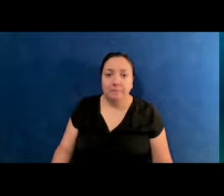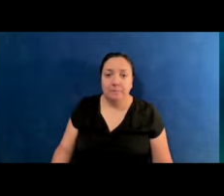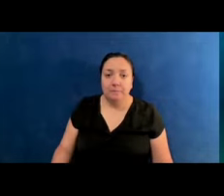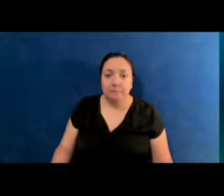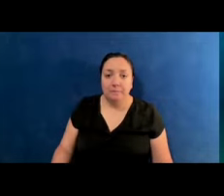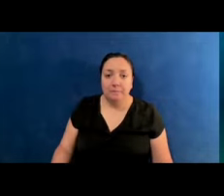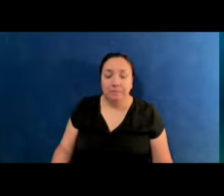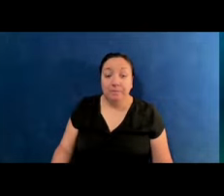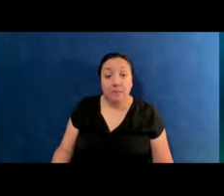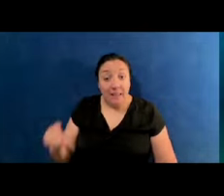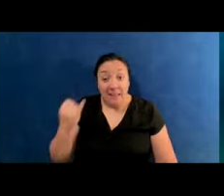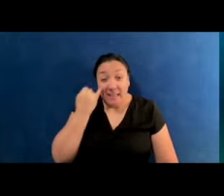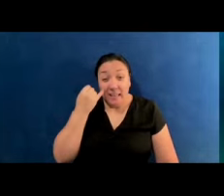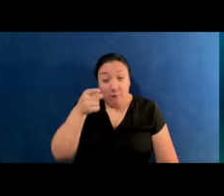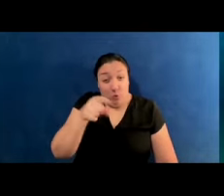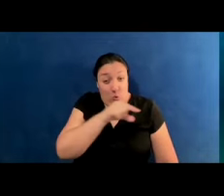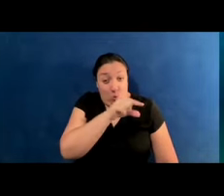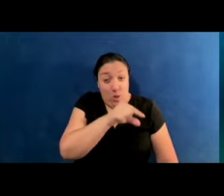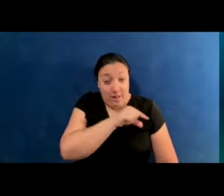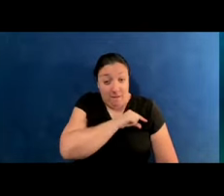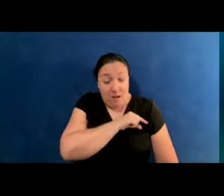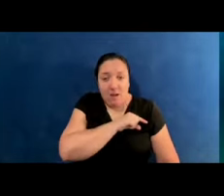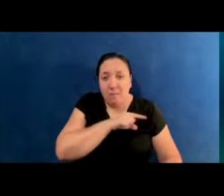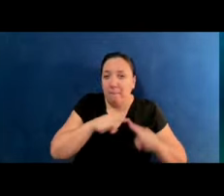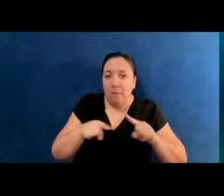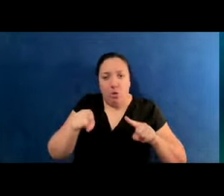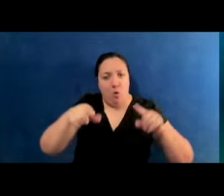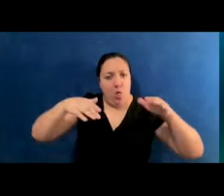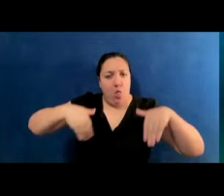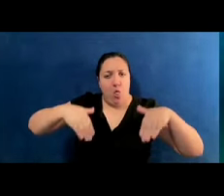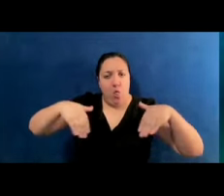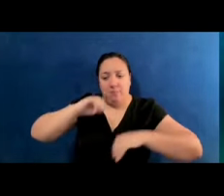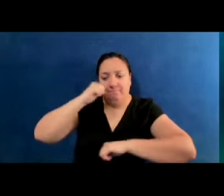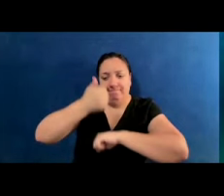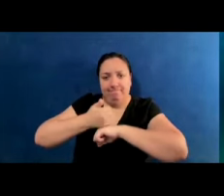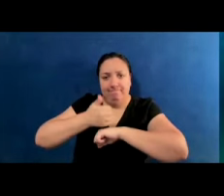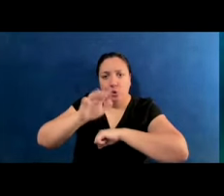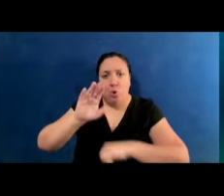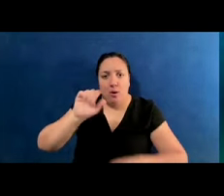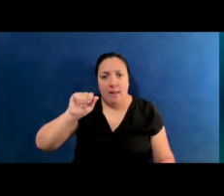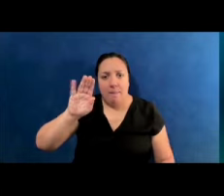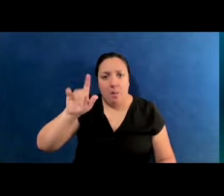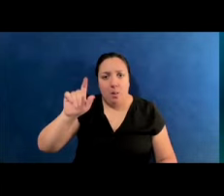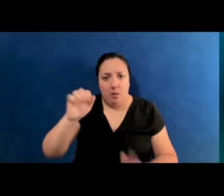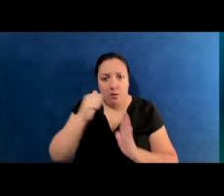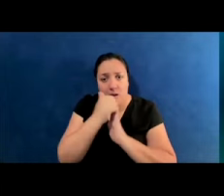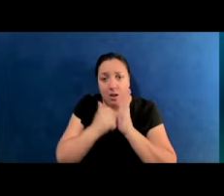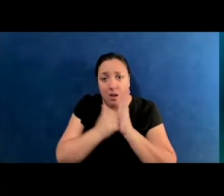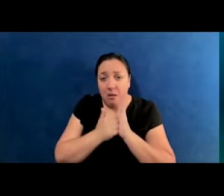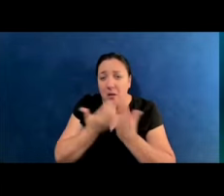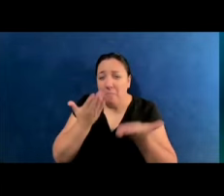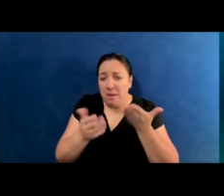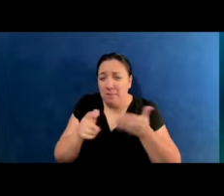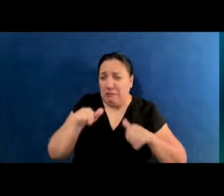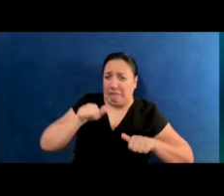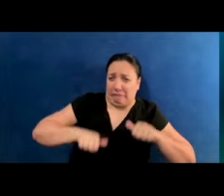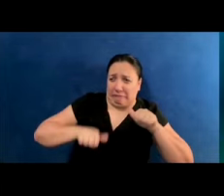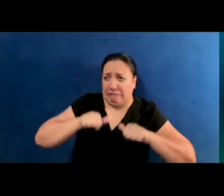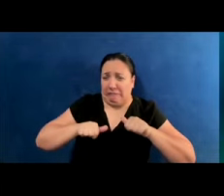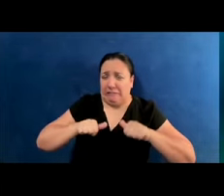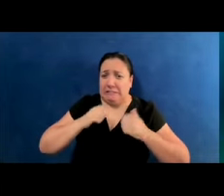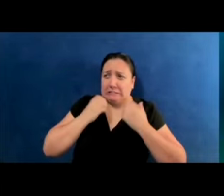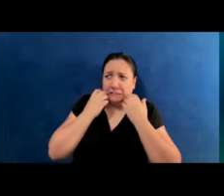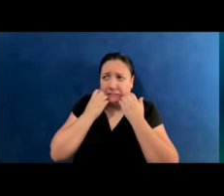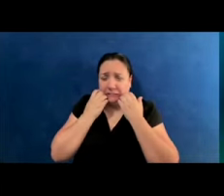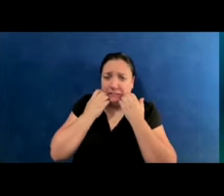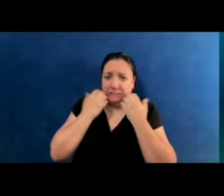be eligible, but for some reason you have not yet opened your ABLE account because you're unsure of the enrollment process,